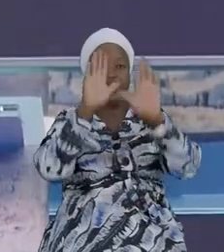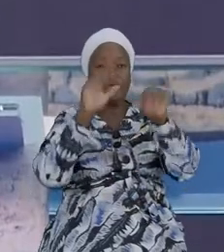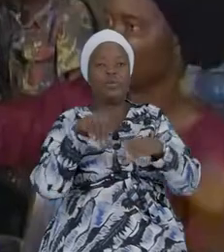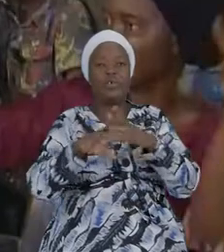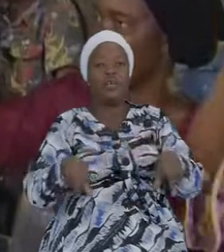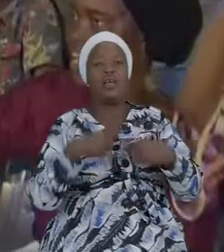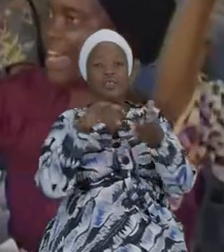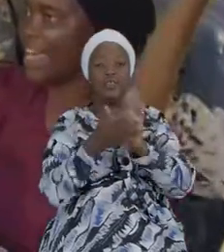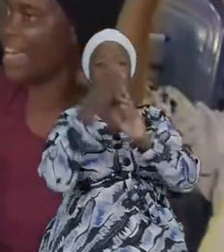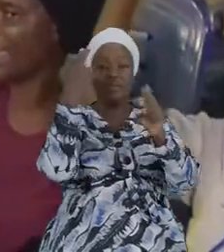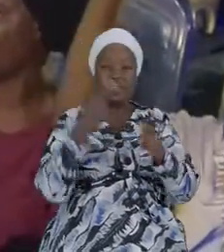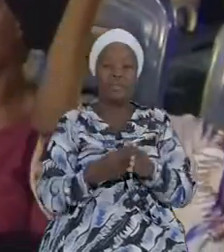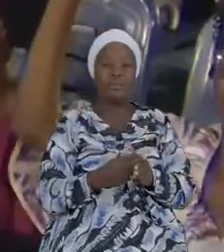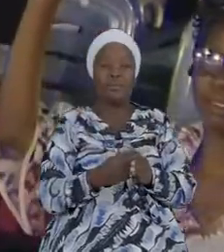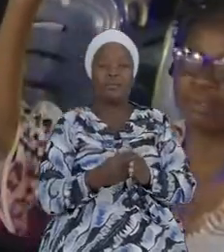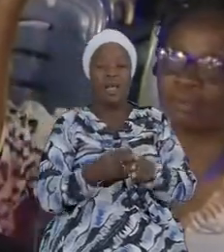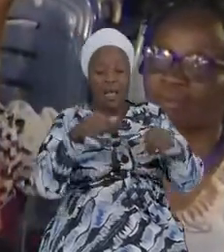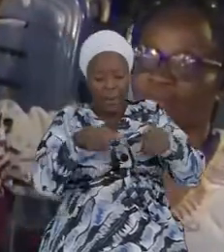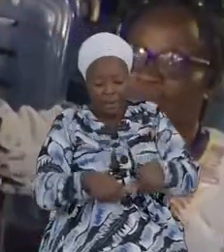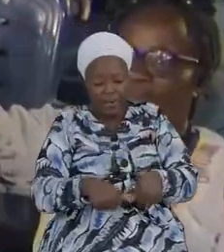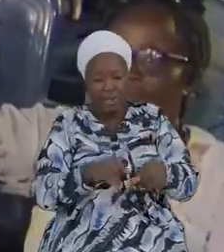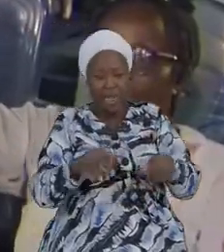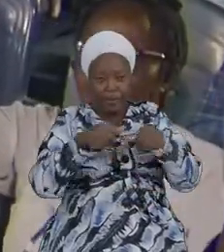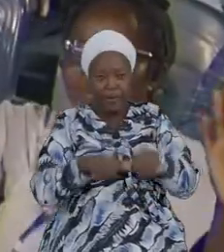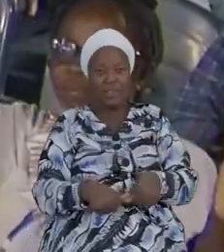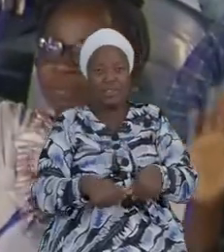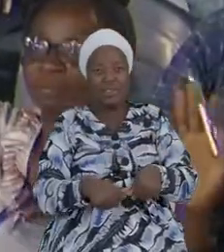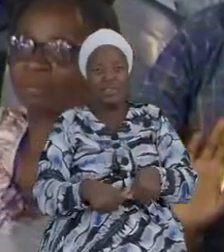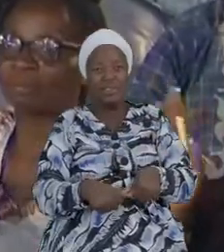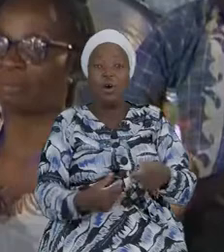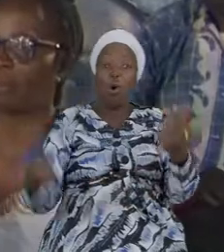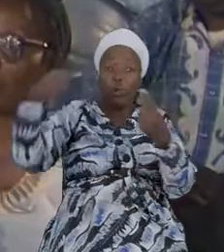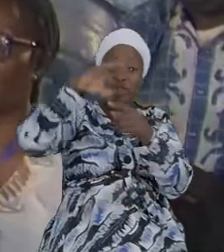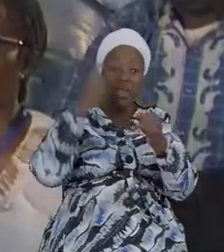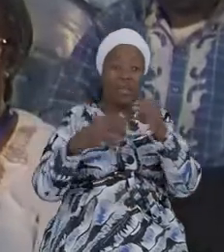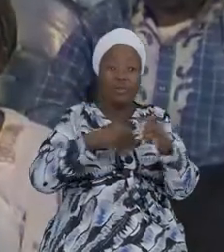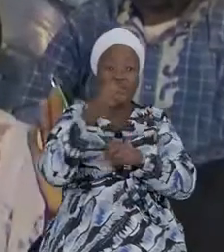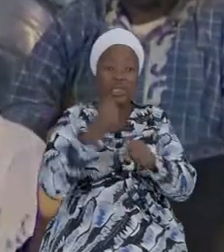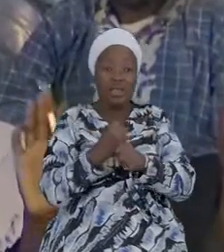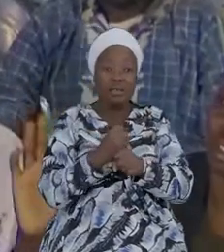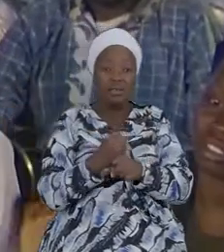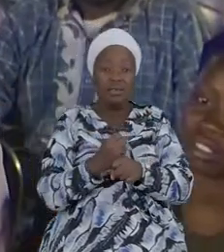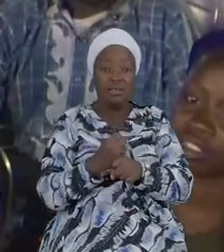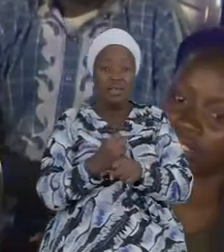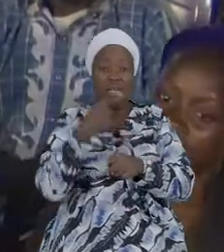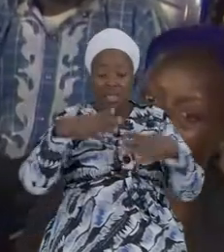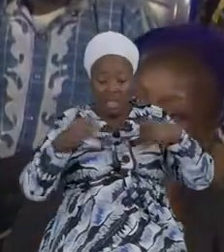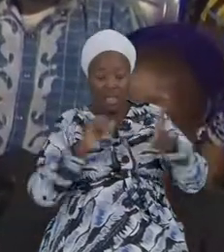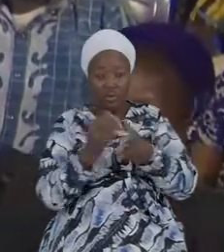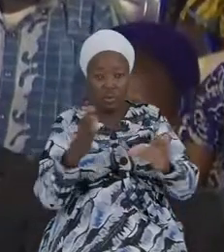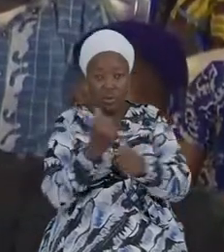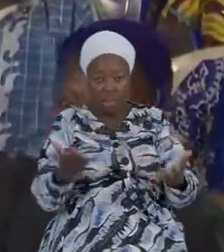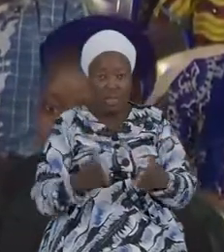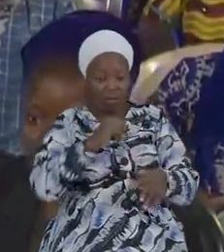life in Jesus' name. Abiding, abiding till the end of the year. The healing you have got here